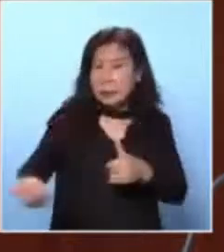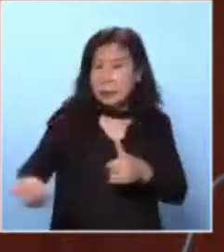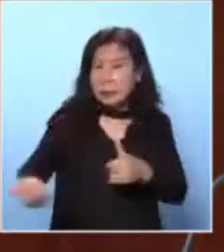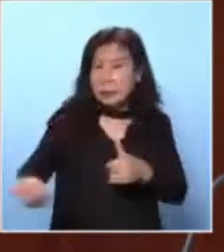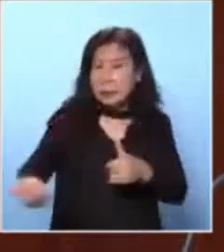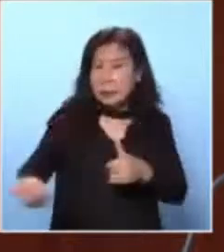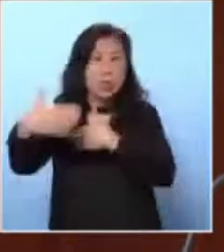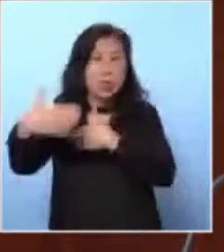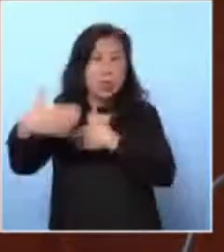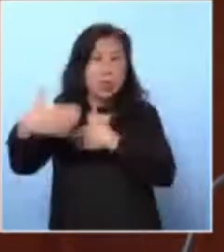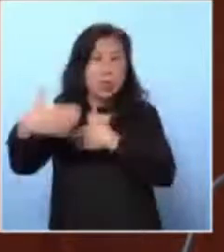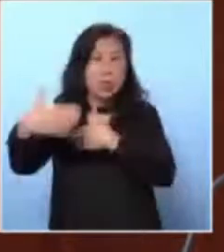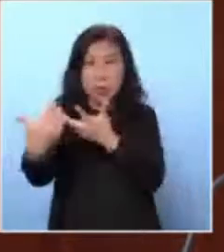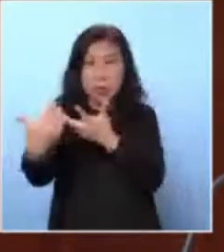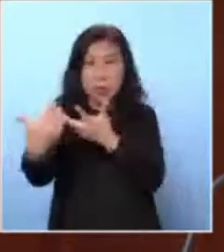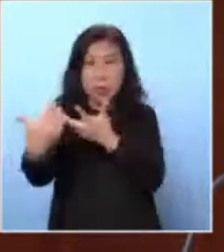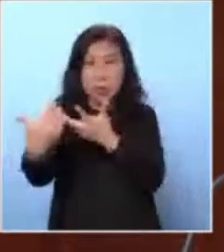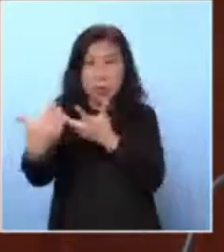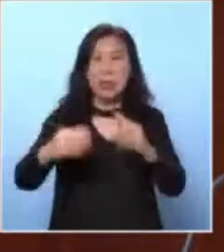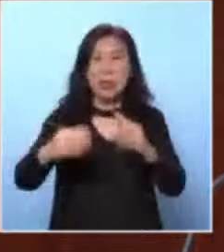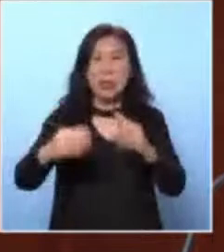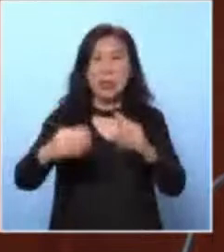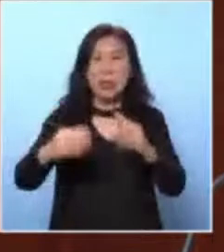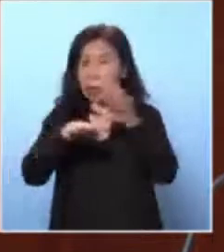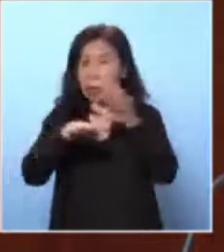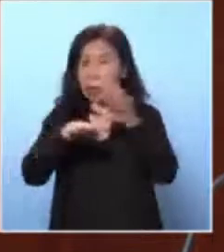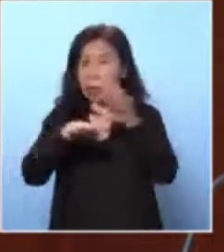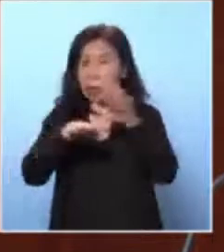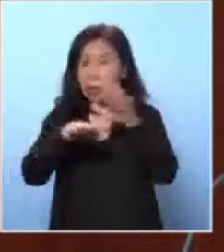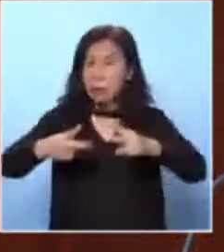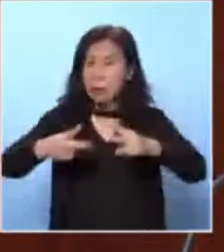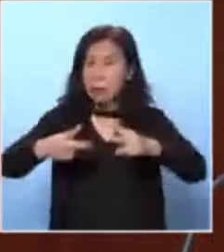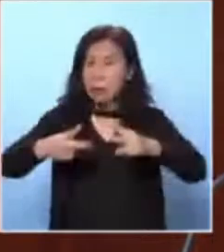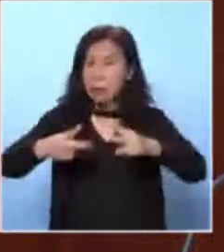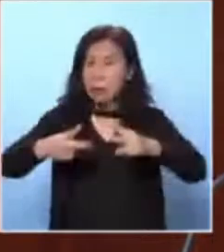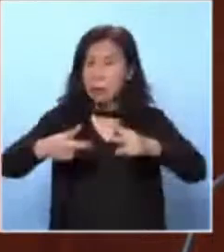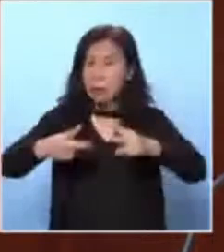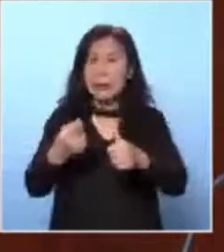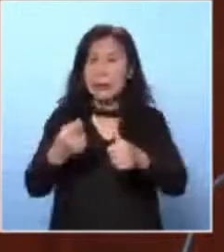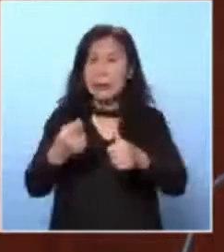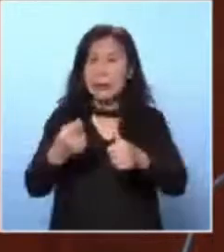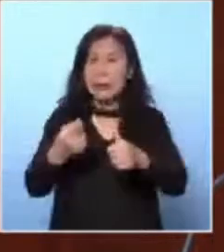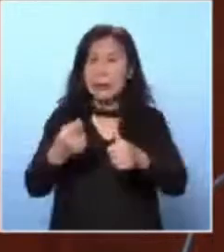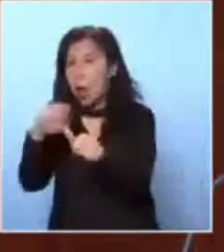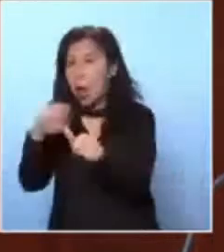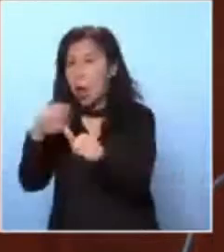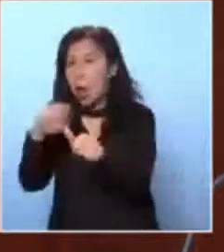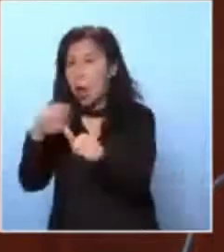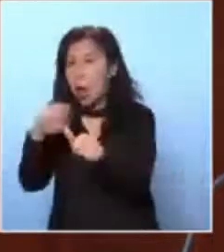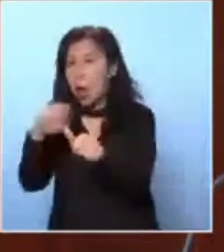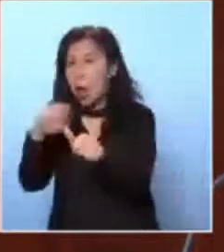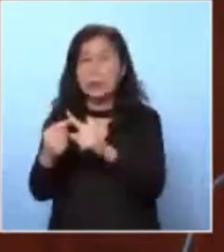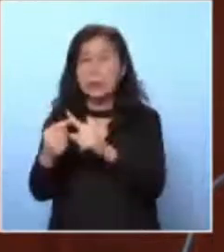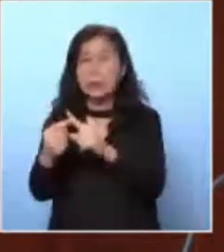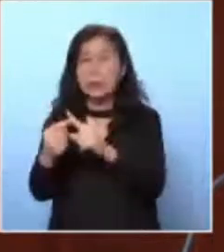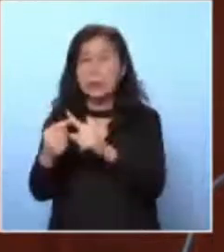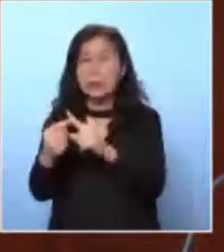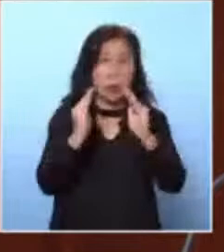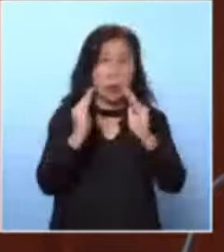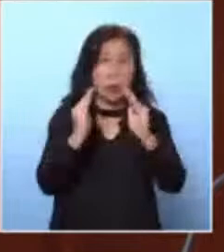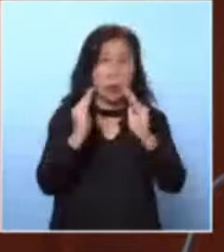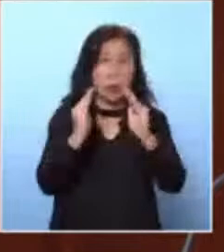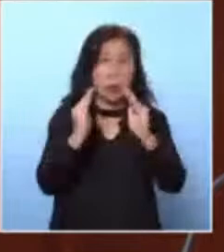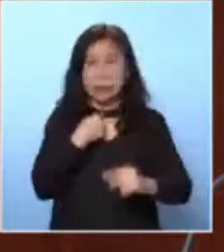This has been done to ensure the steady development of the property market and accord priority to the home ownership needs of the people of Hong